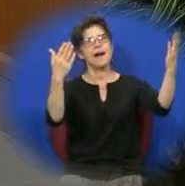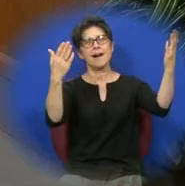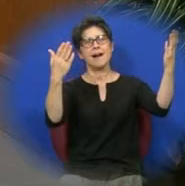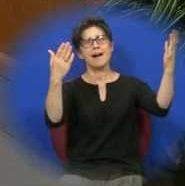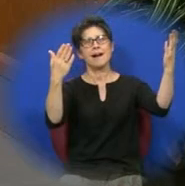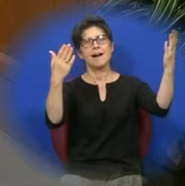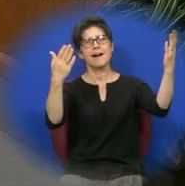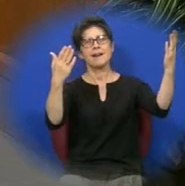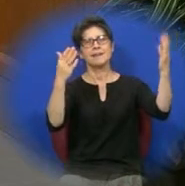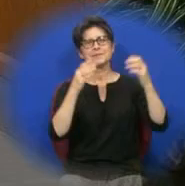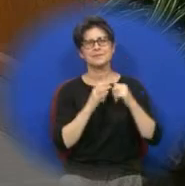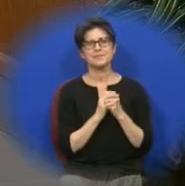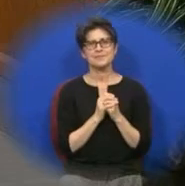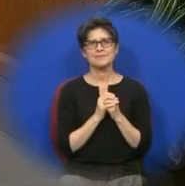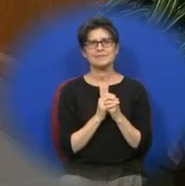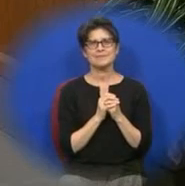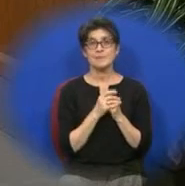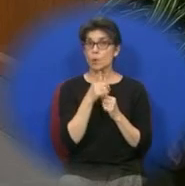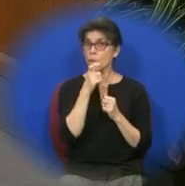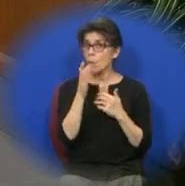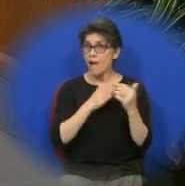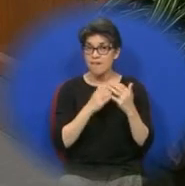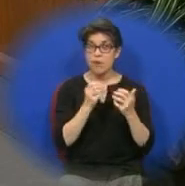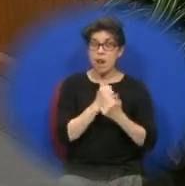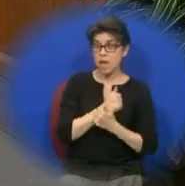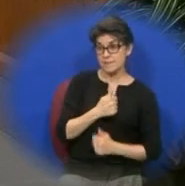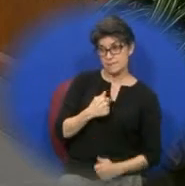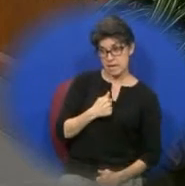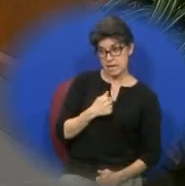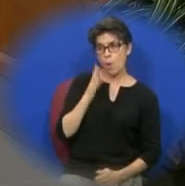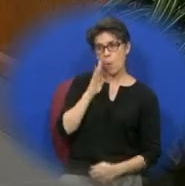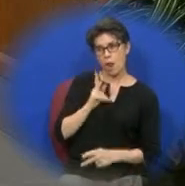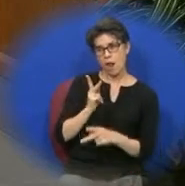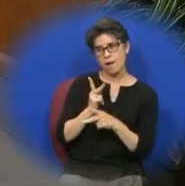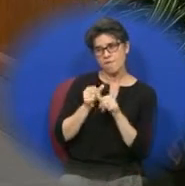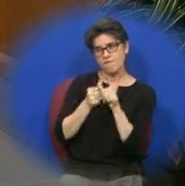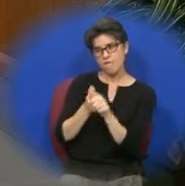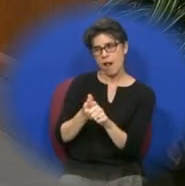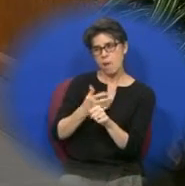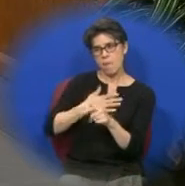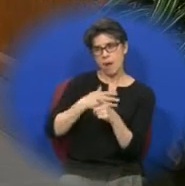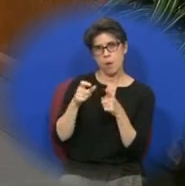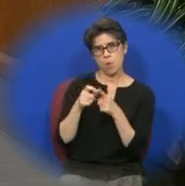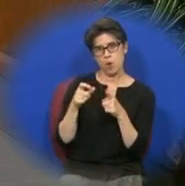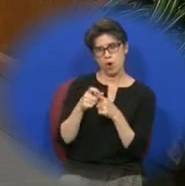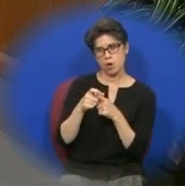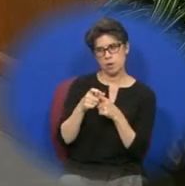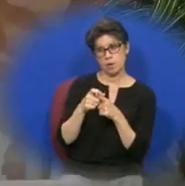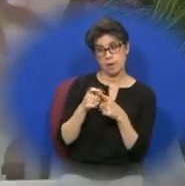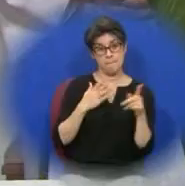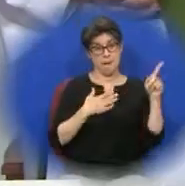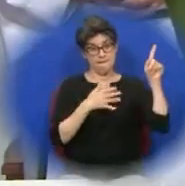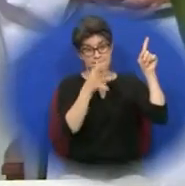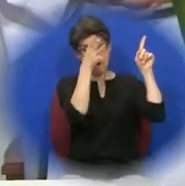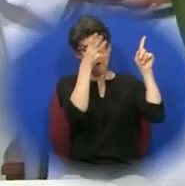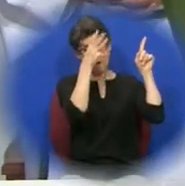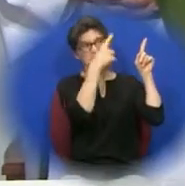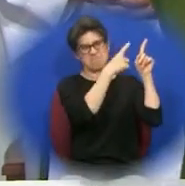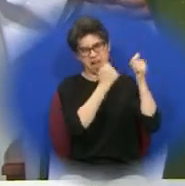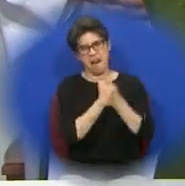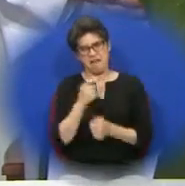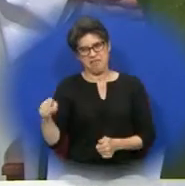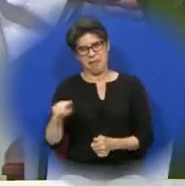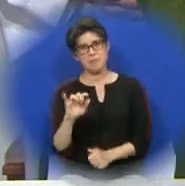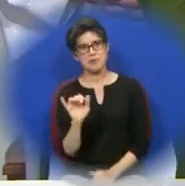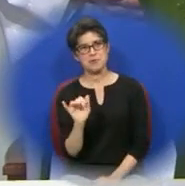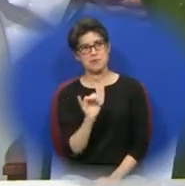hallelujah. Whoever loves me will keep my word, says the Lord, and my Father will love him, and we